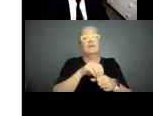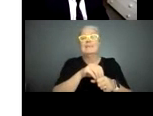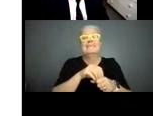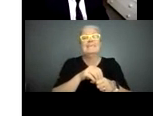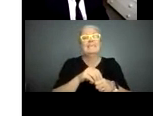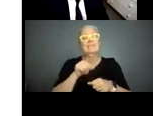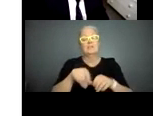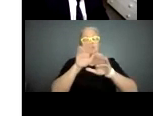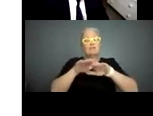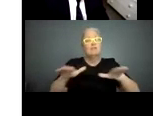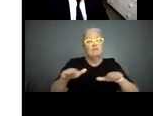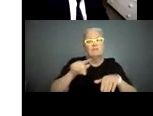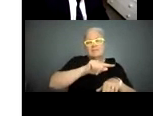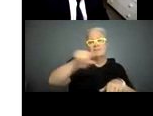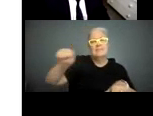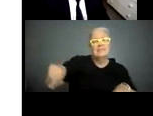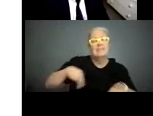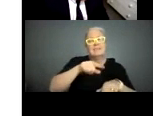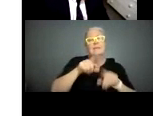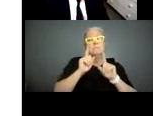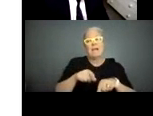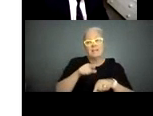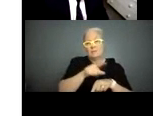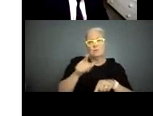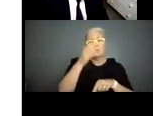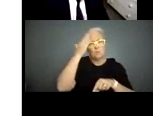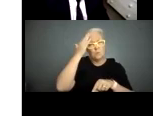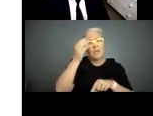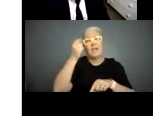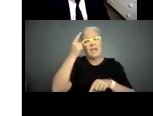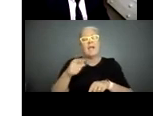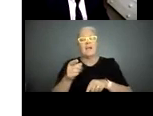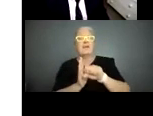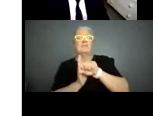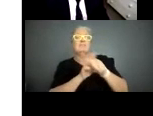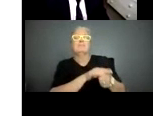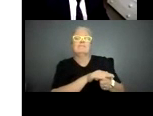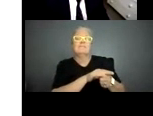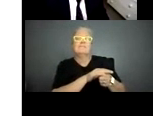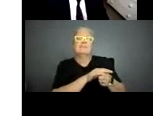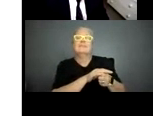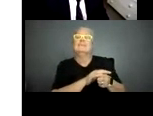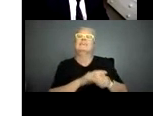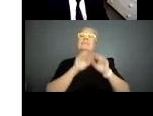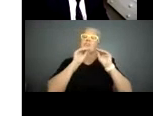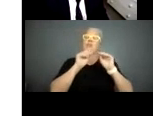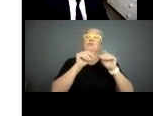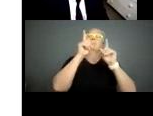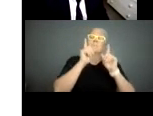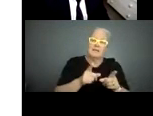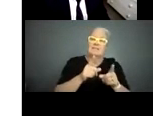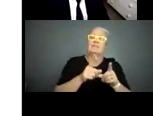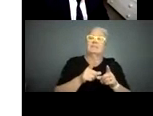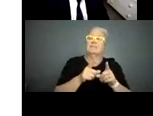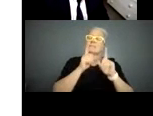and challenged the traditional ideas, the discriminatory ideas, that is the role of the teacher, has to challenge these